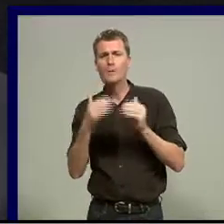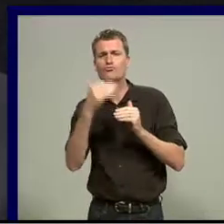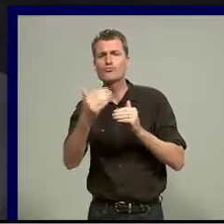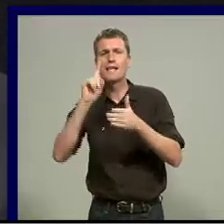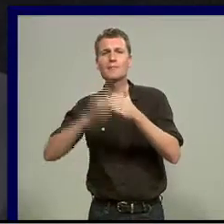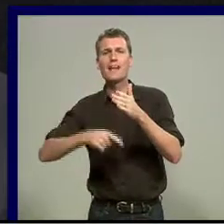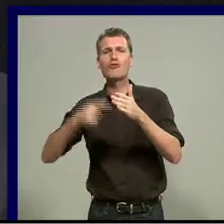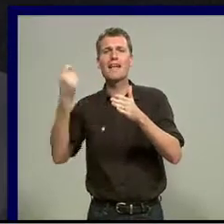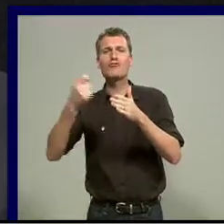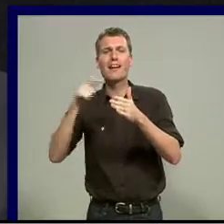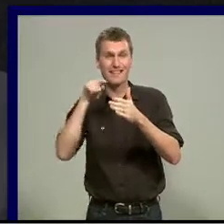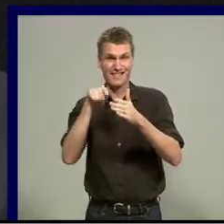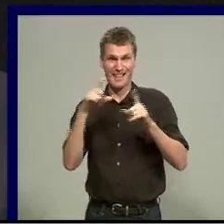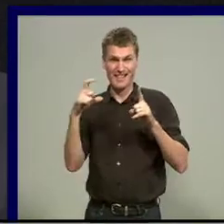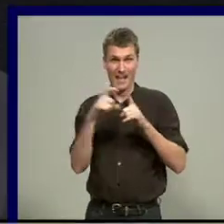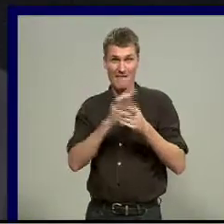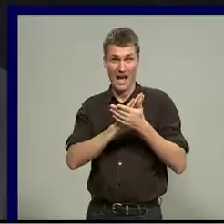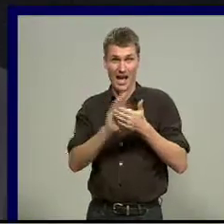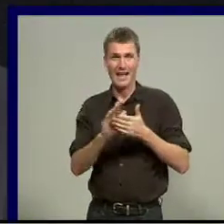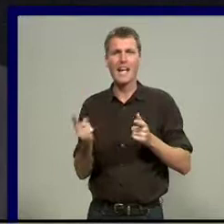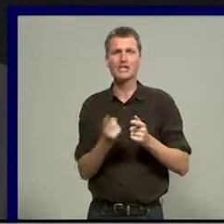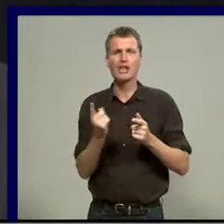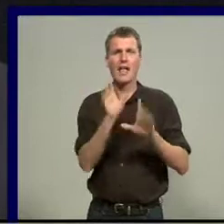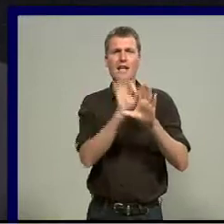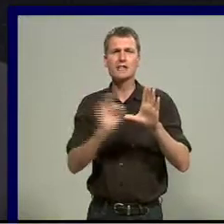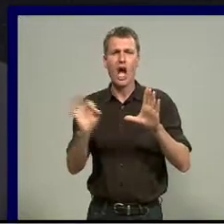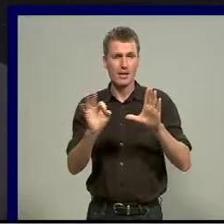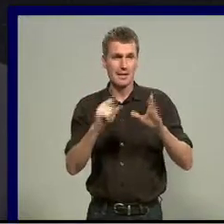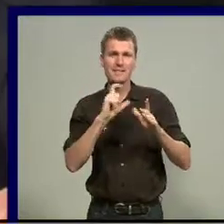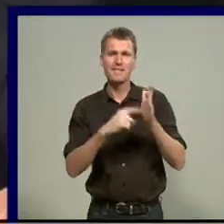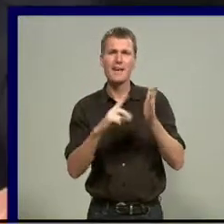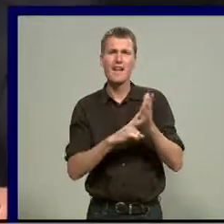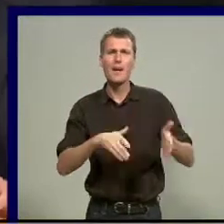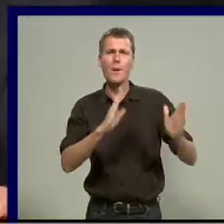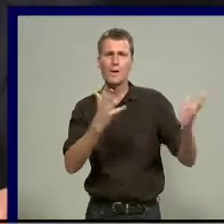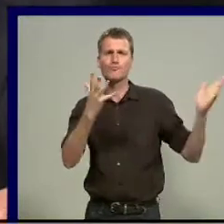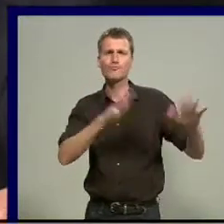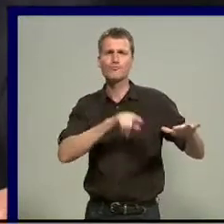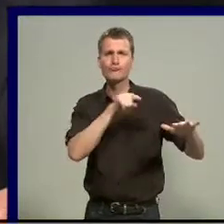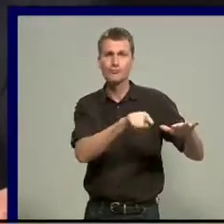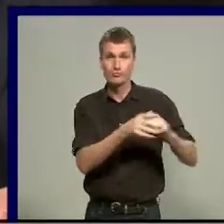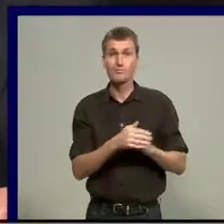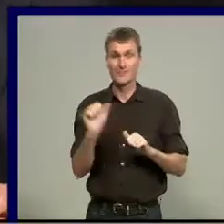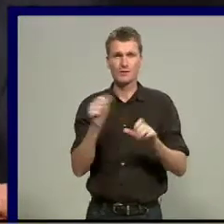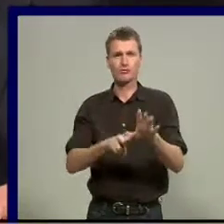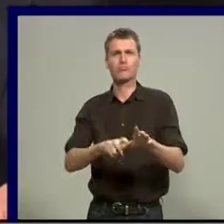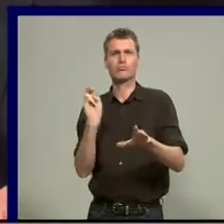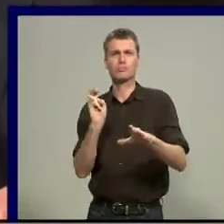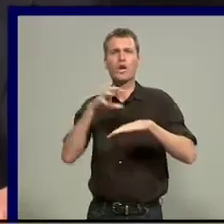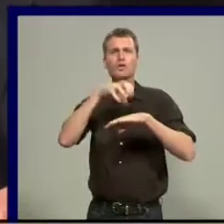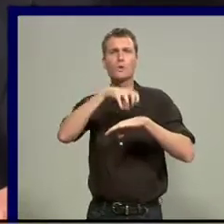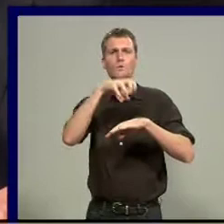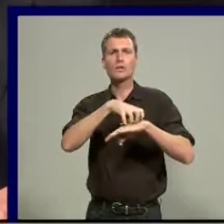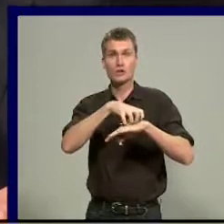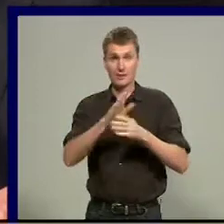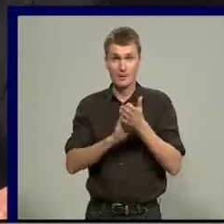hearing, David Harding, the engineer who designed the failed Canterbury television building, has quit the industry's professional body, leaving